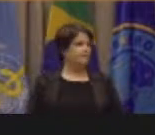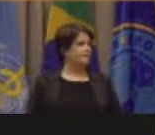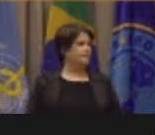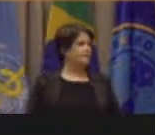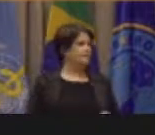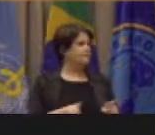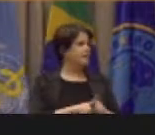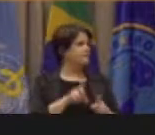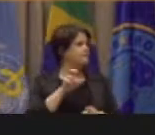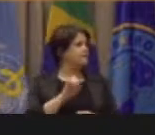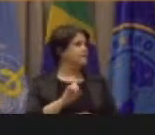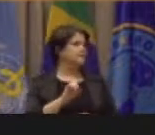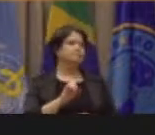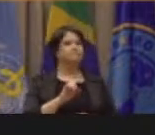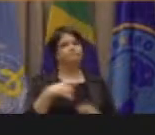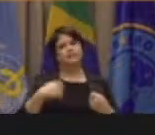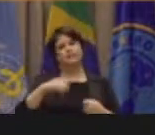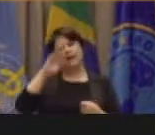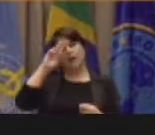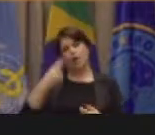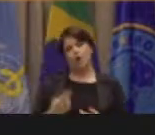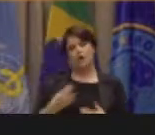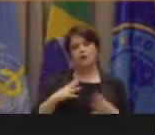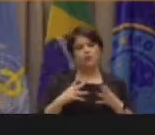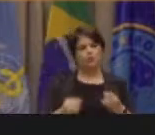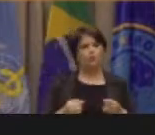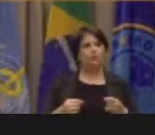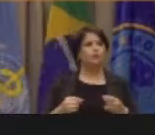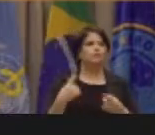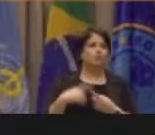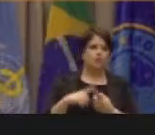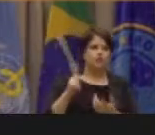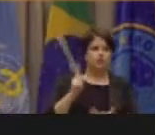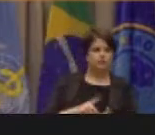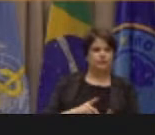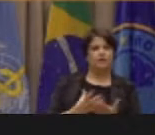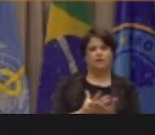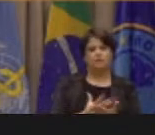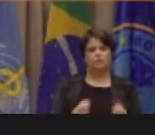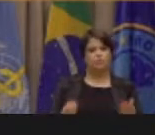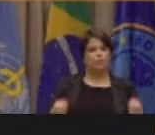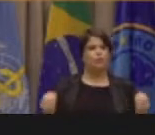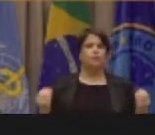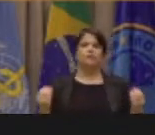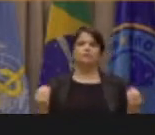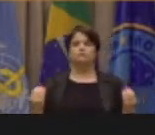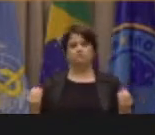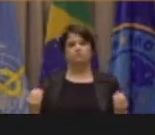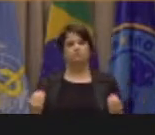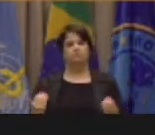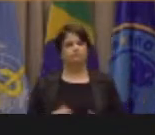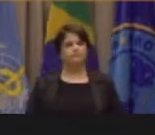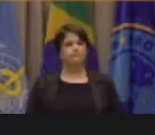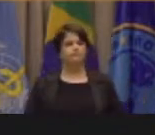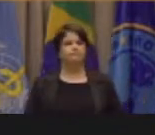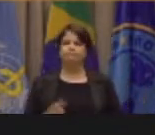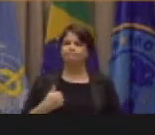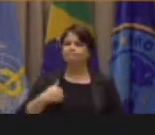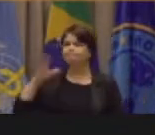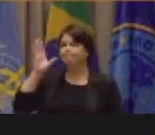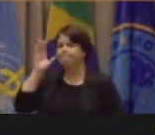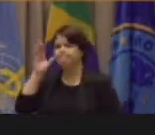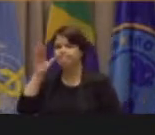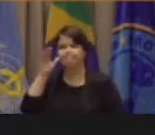And I would like to finish up by just with this and say that personally I really enjoyed these days, listening